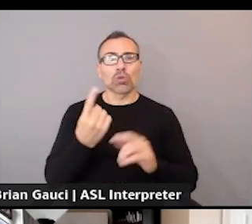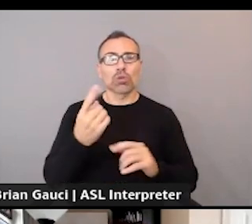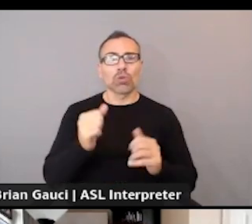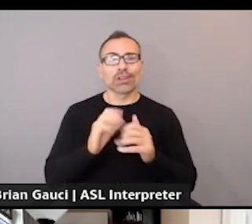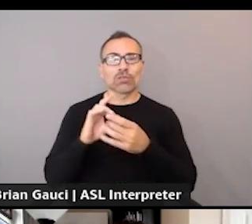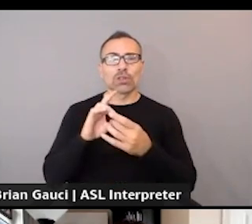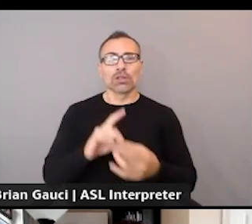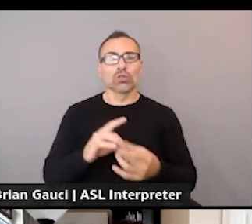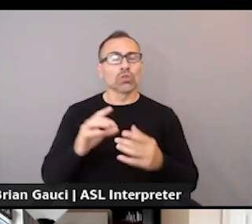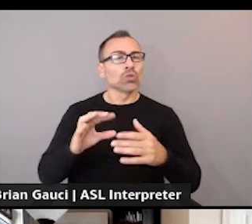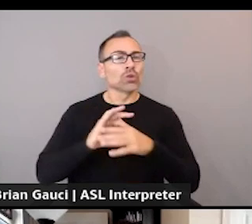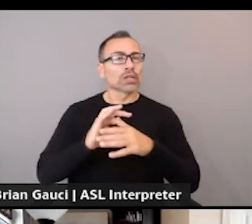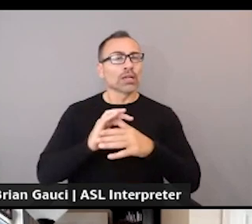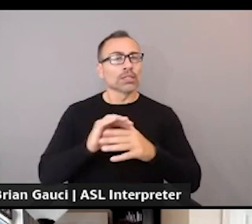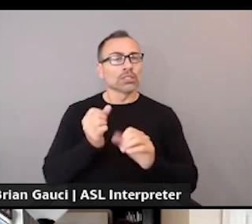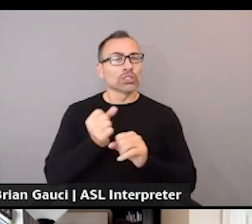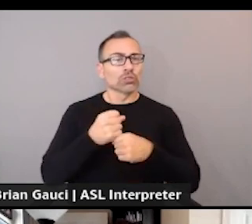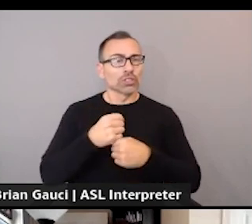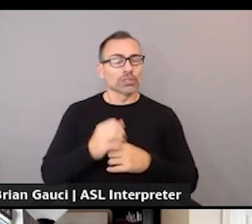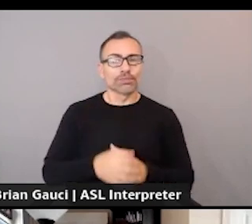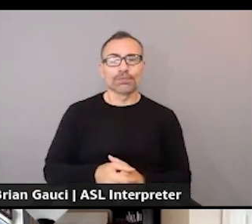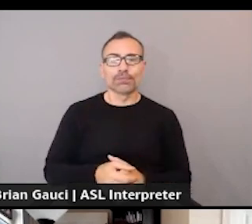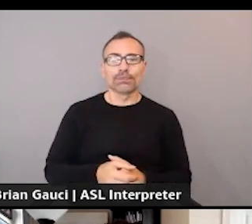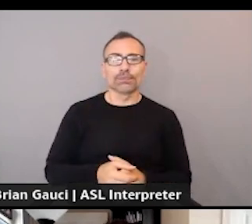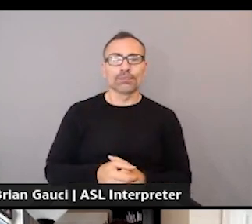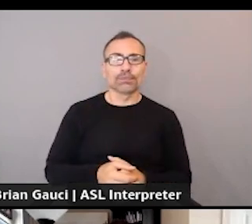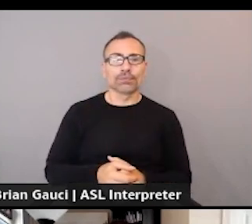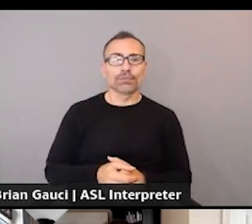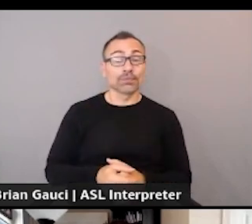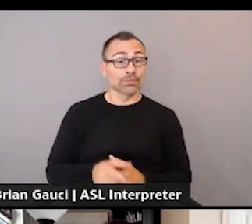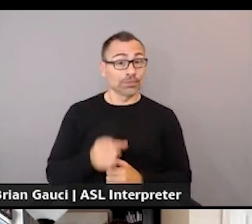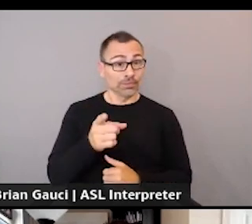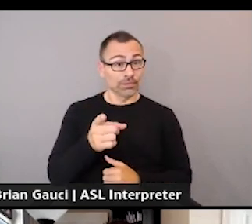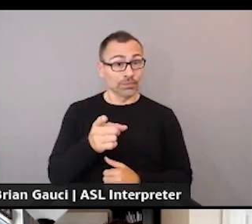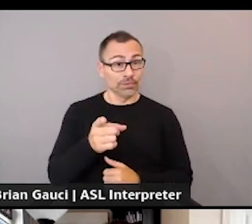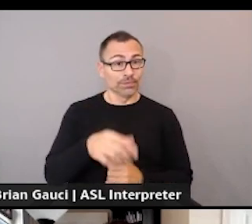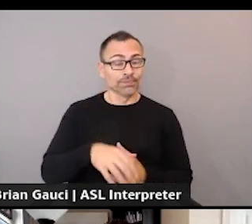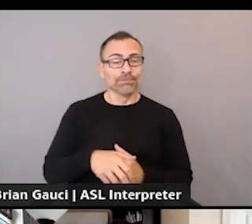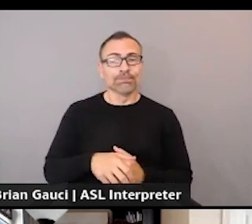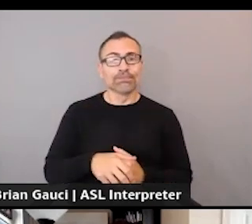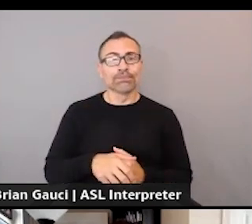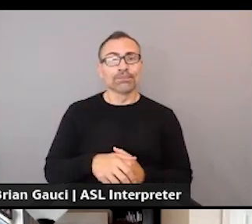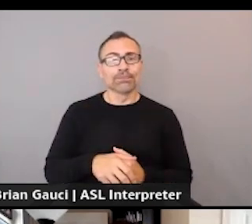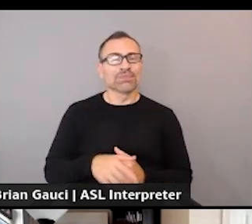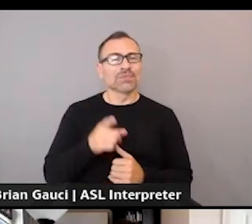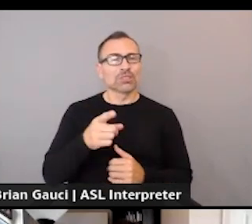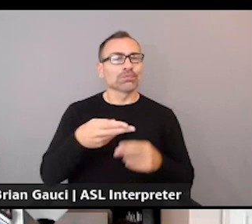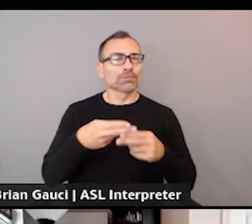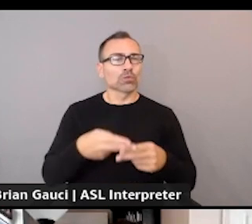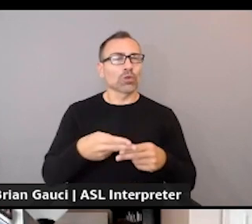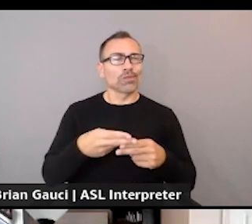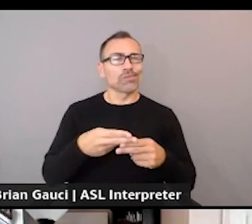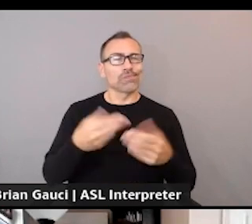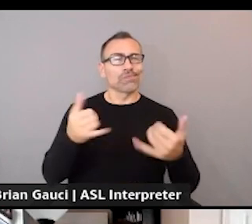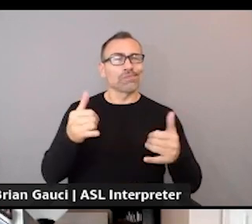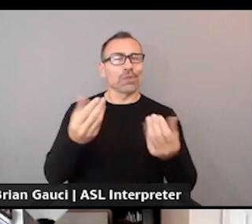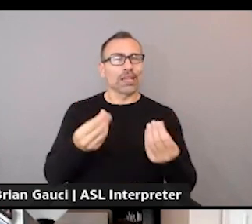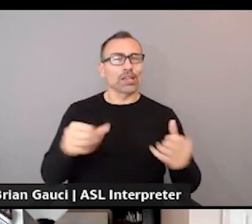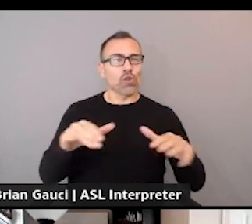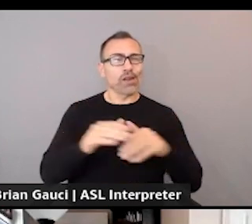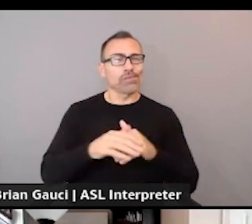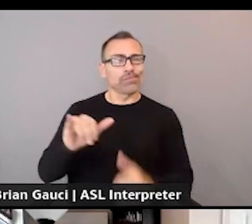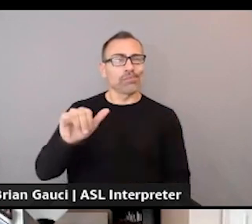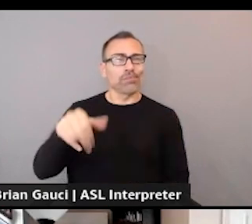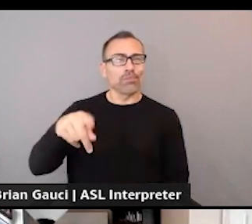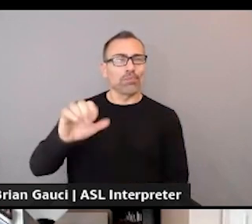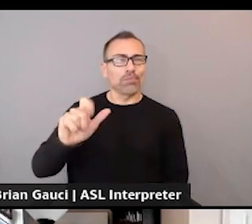Awesome. So what you see now is really the playground, and think of the playground